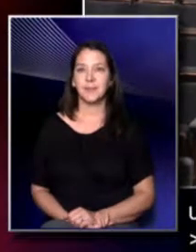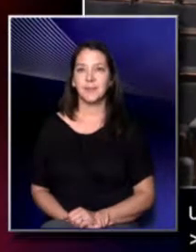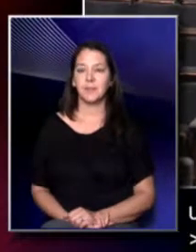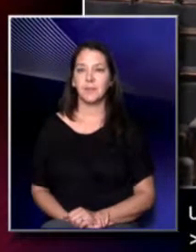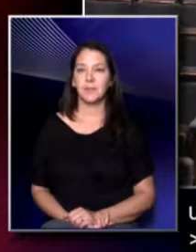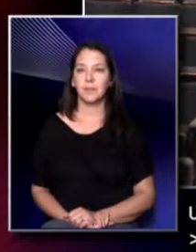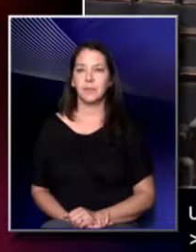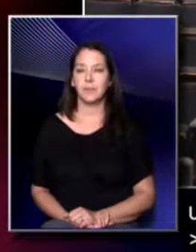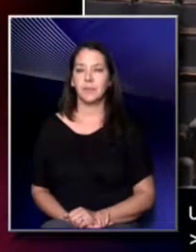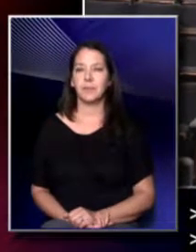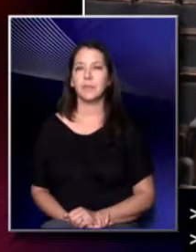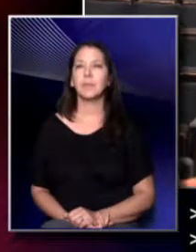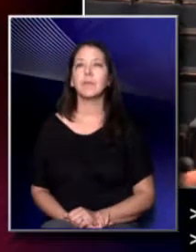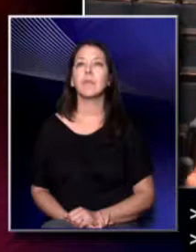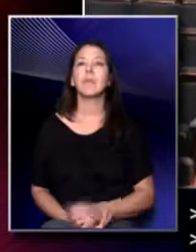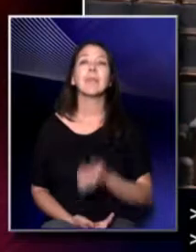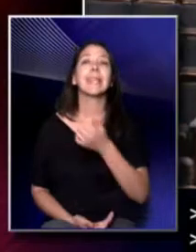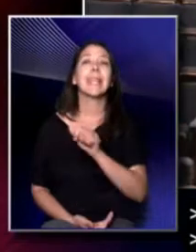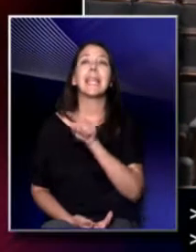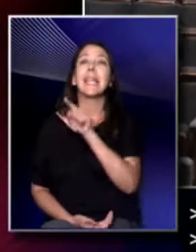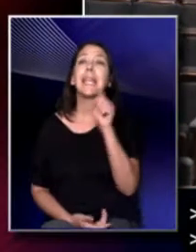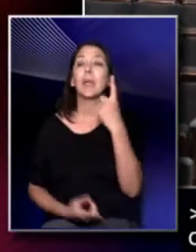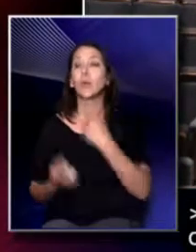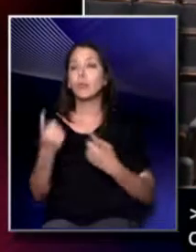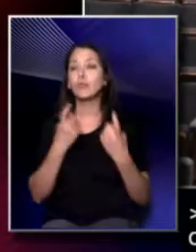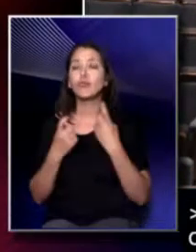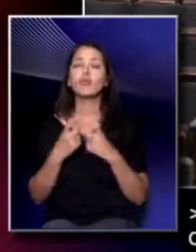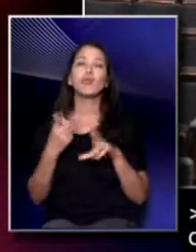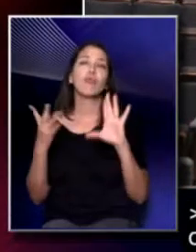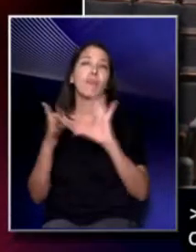Thank you. Any other questions or comments?